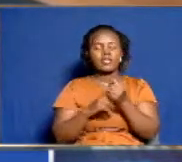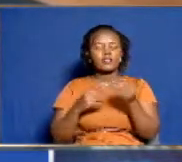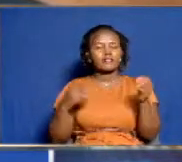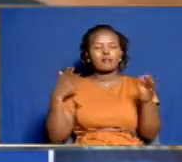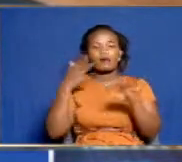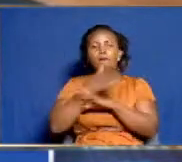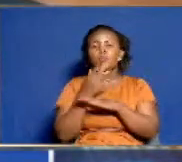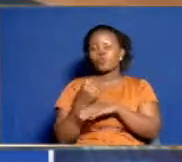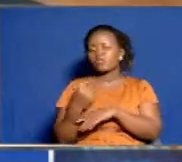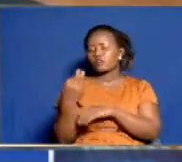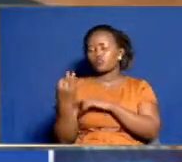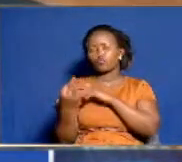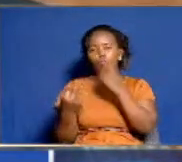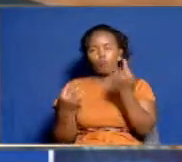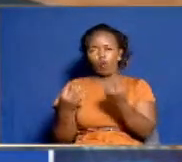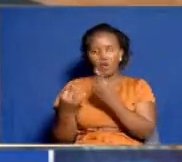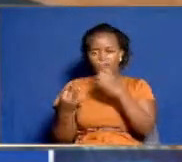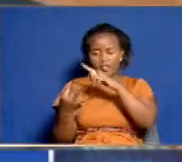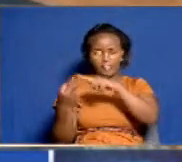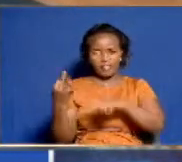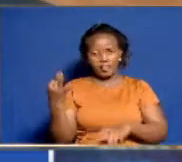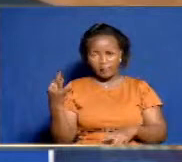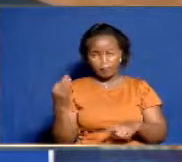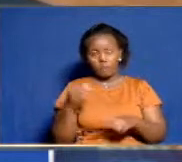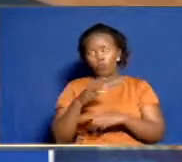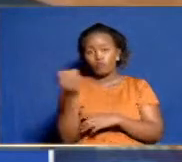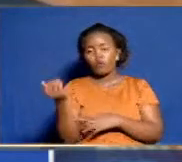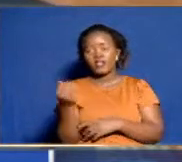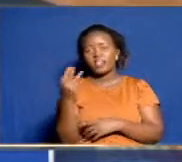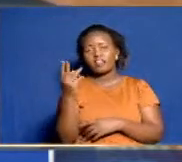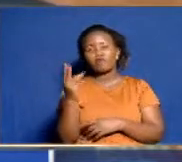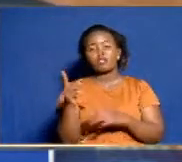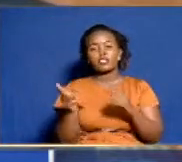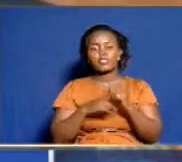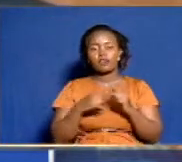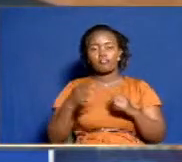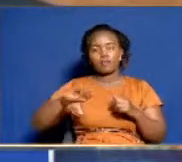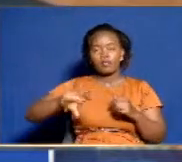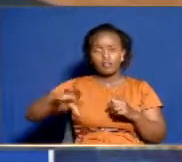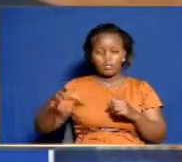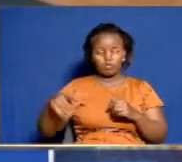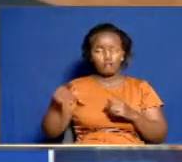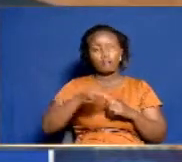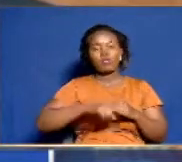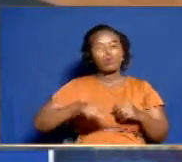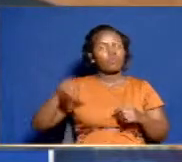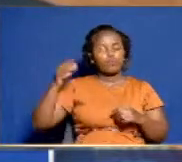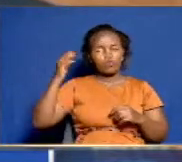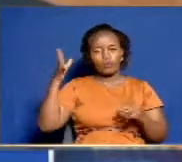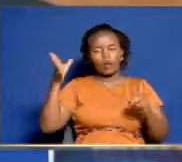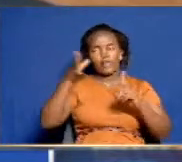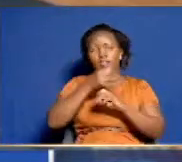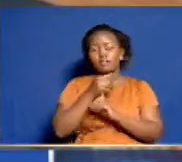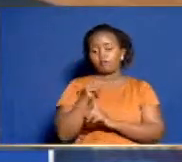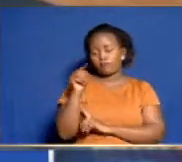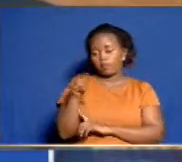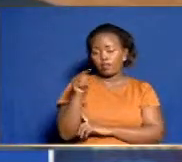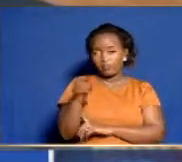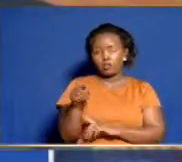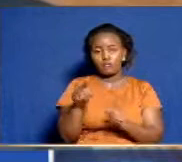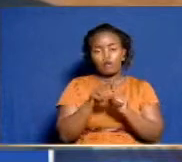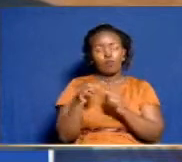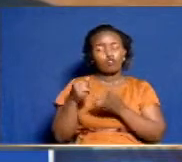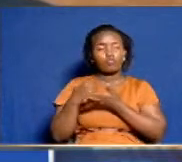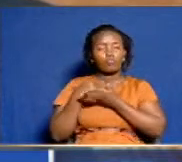us to others in the 47 counties, we are going to realize this dream and probably ultimately